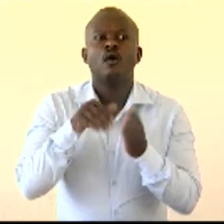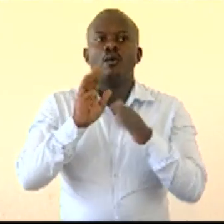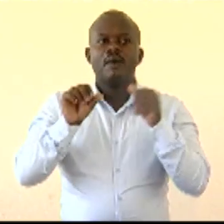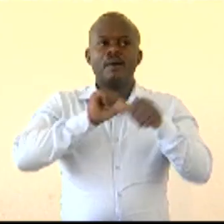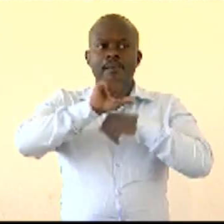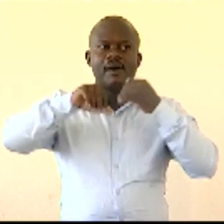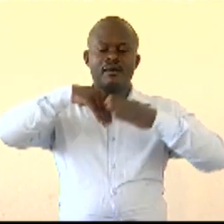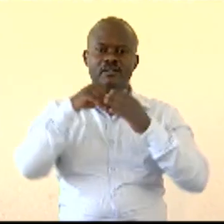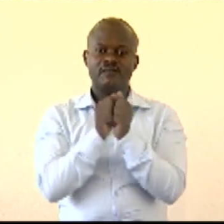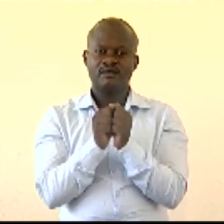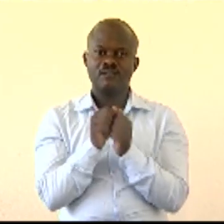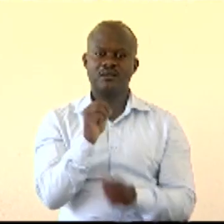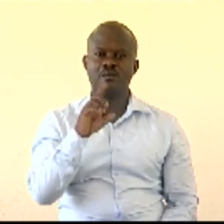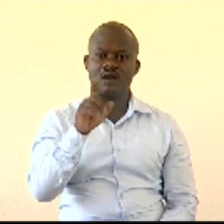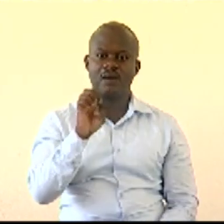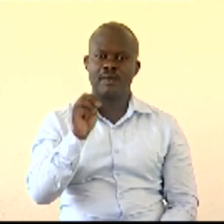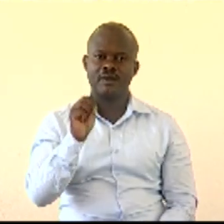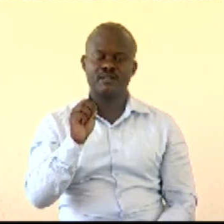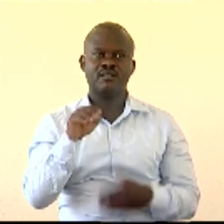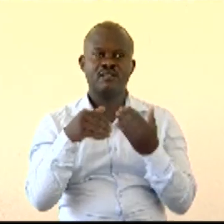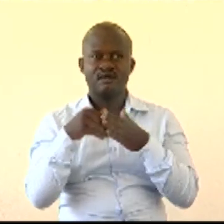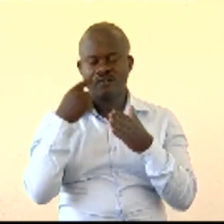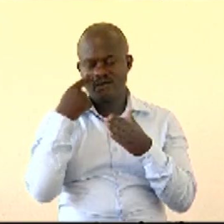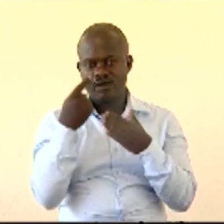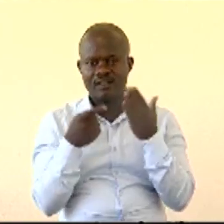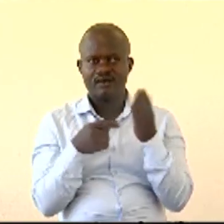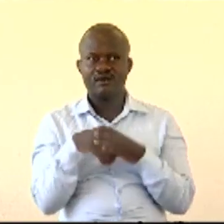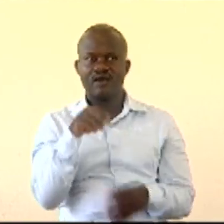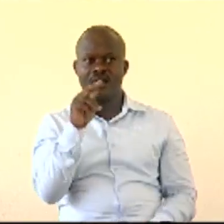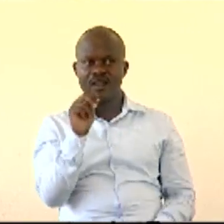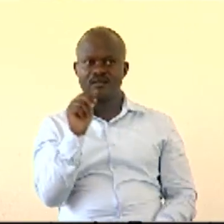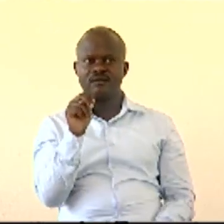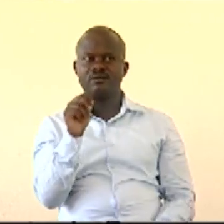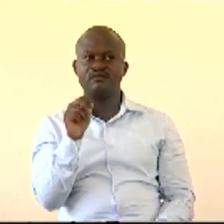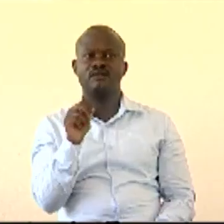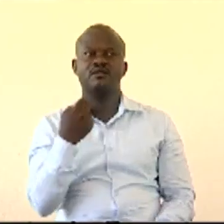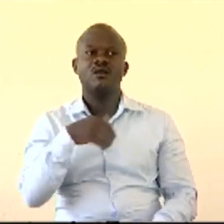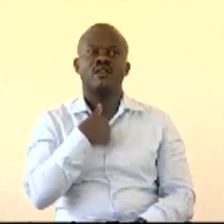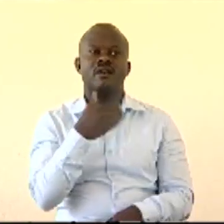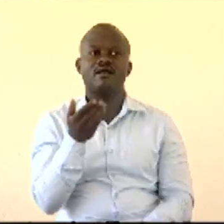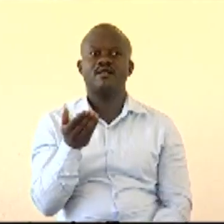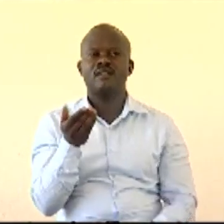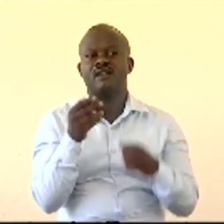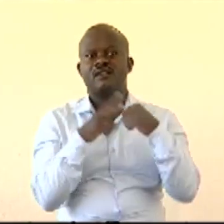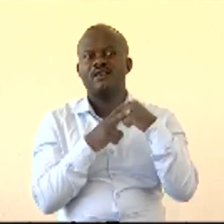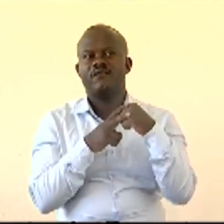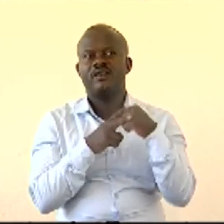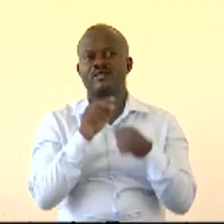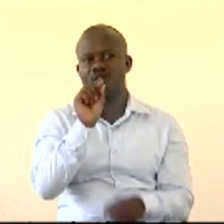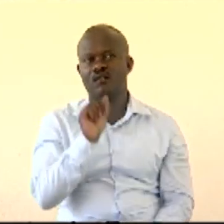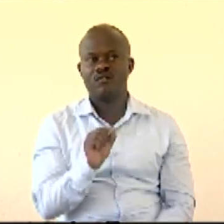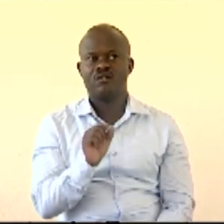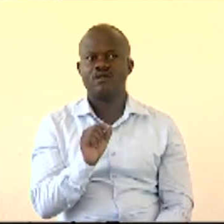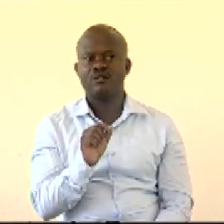is 70. And to find the value of N, we have 70 over